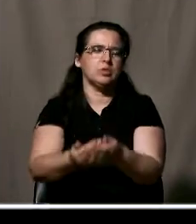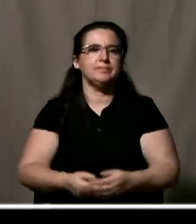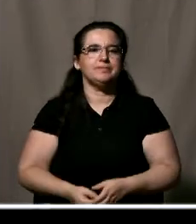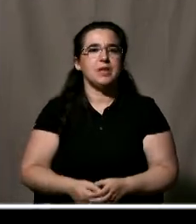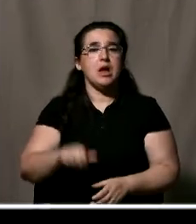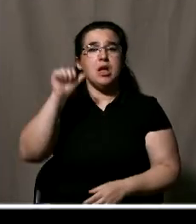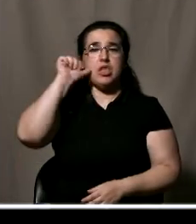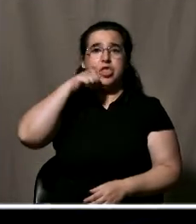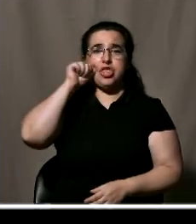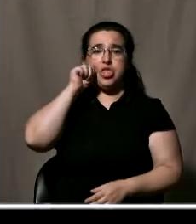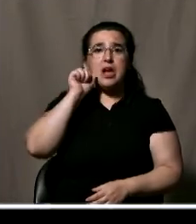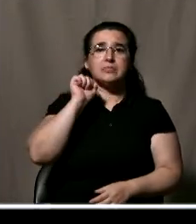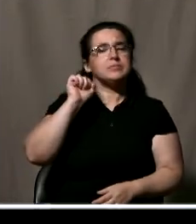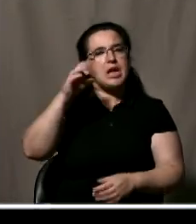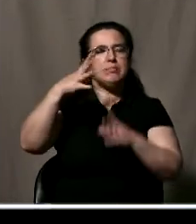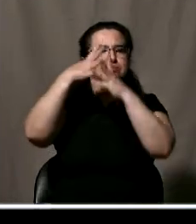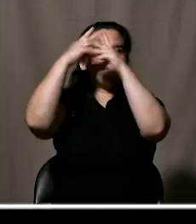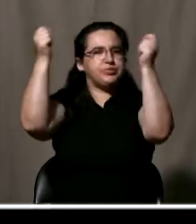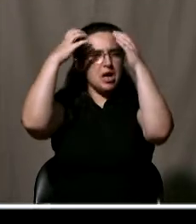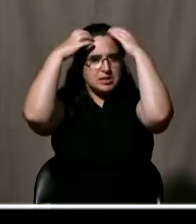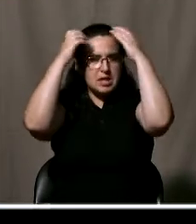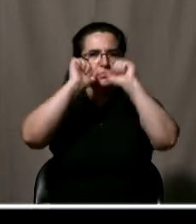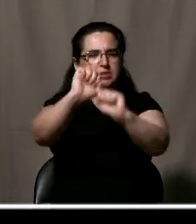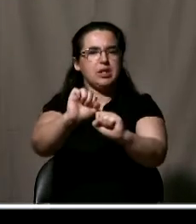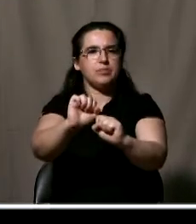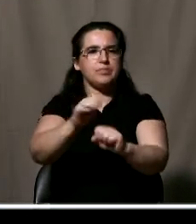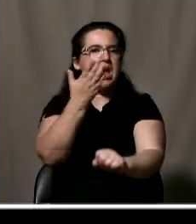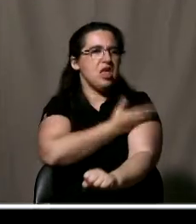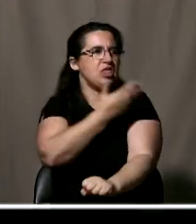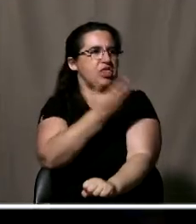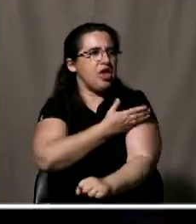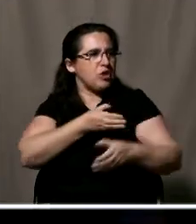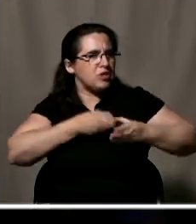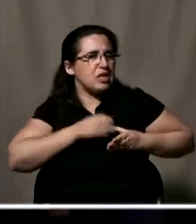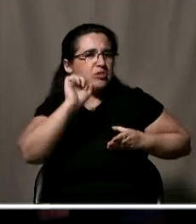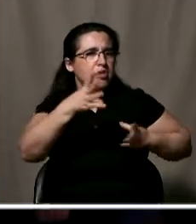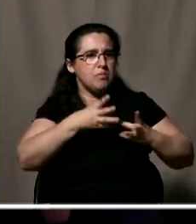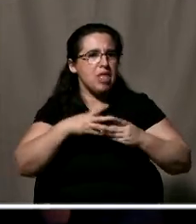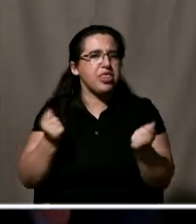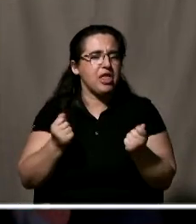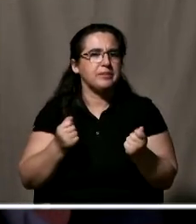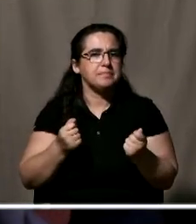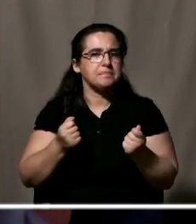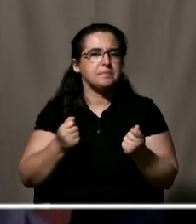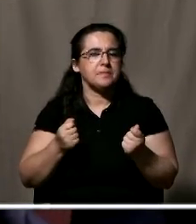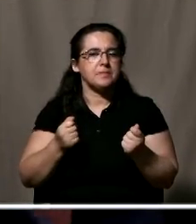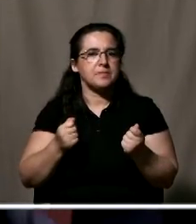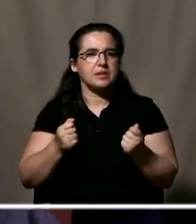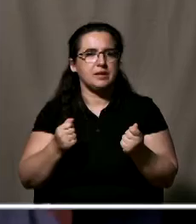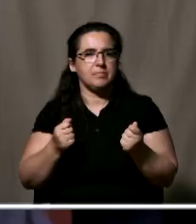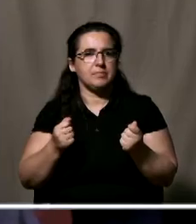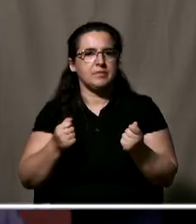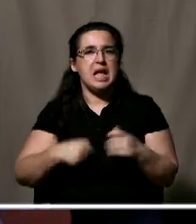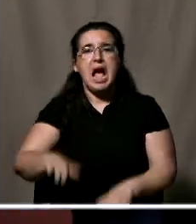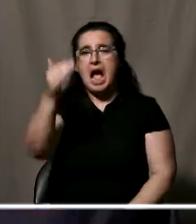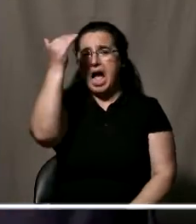álcool destruiu o teu cérebro. That drugs have eaten out your heart. Que as drogas consumiram o teu coração. That immorality has caused you to have little purpose.